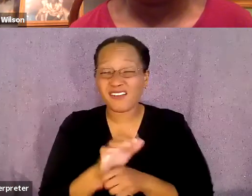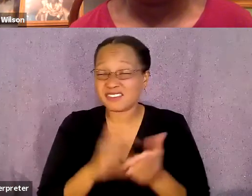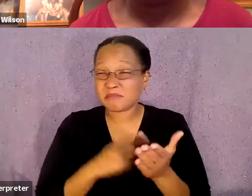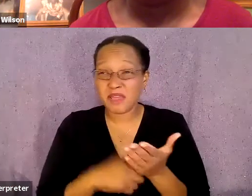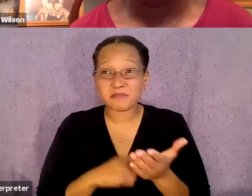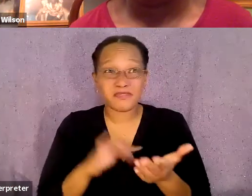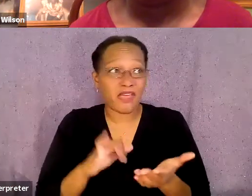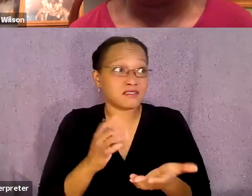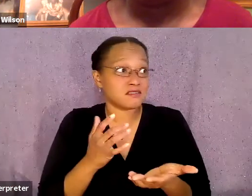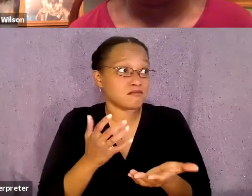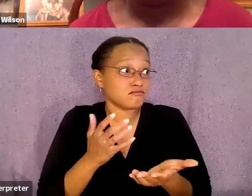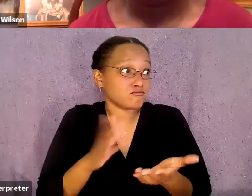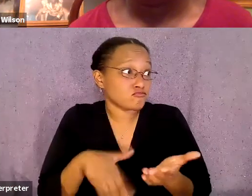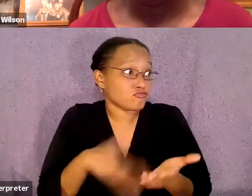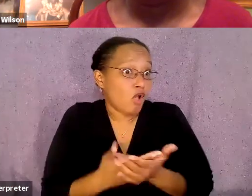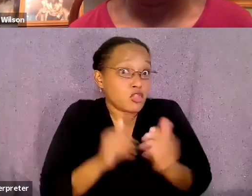sometimes all you should do.